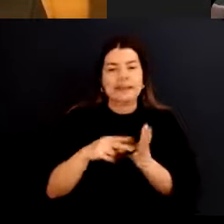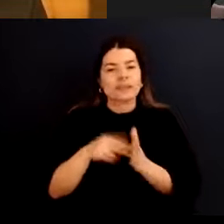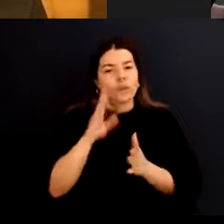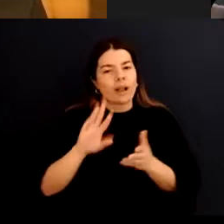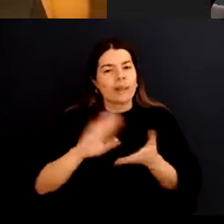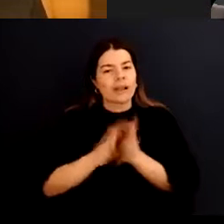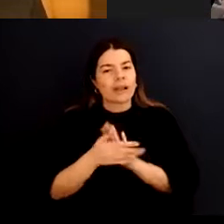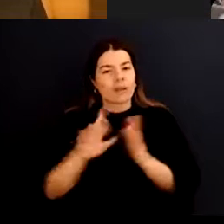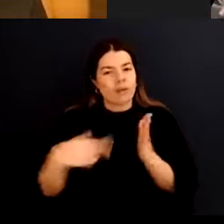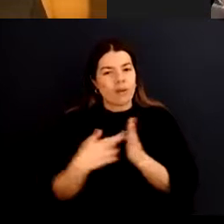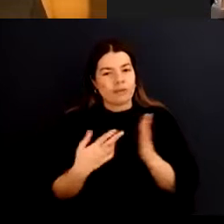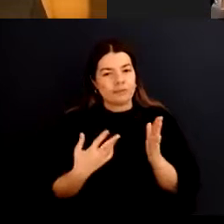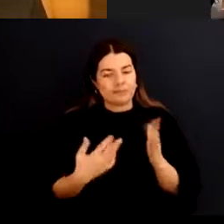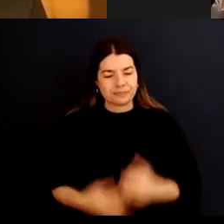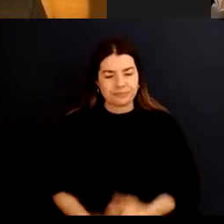Time.